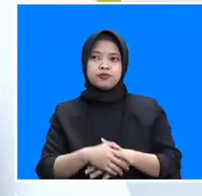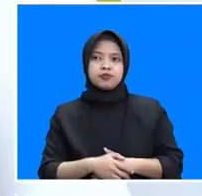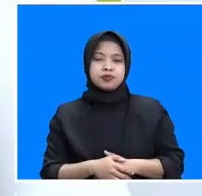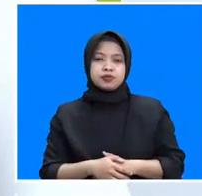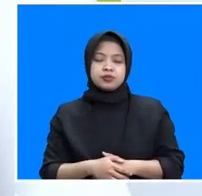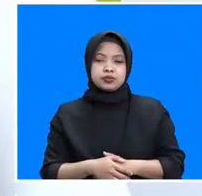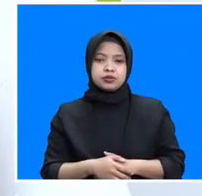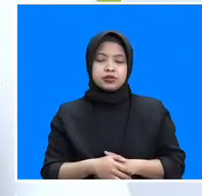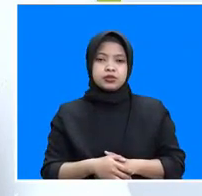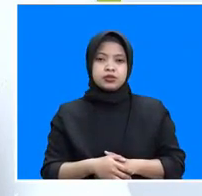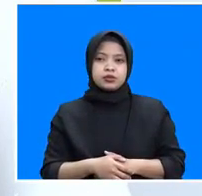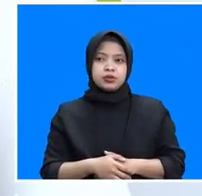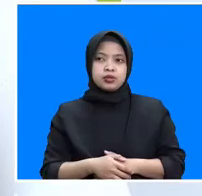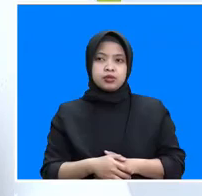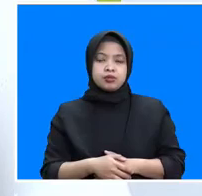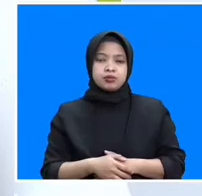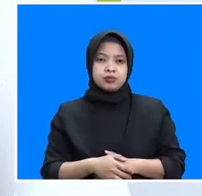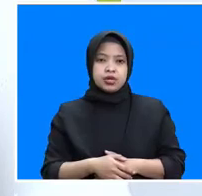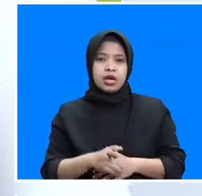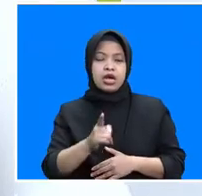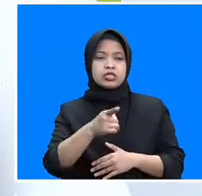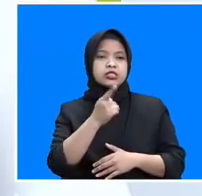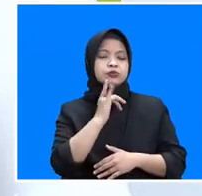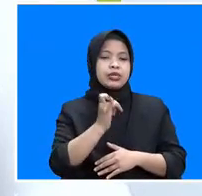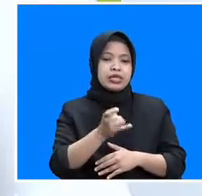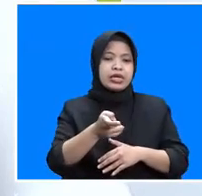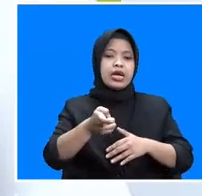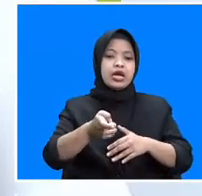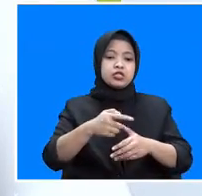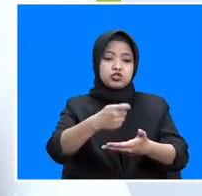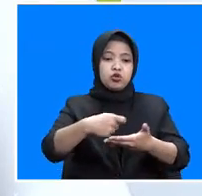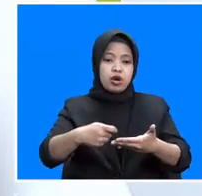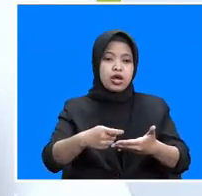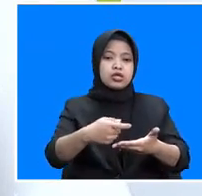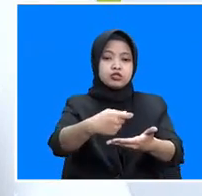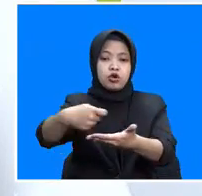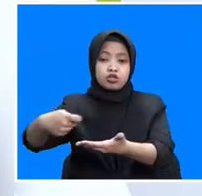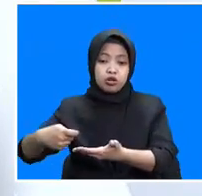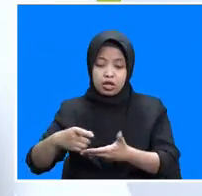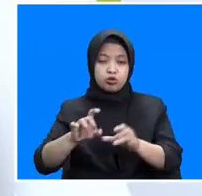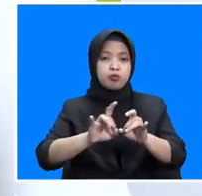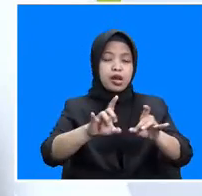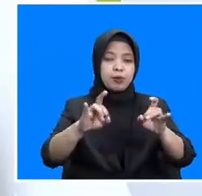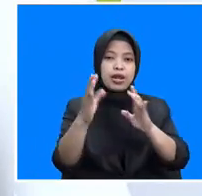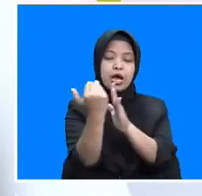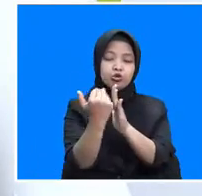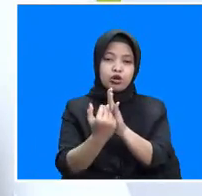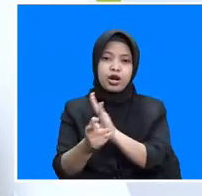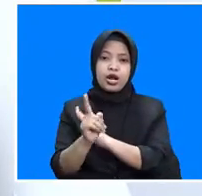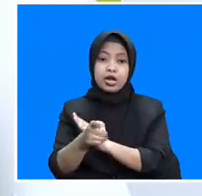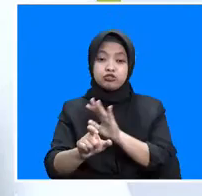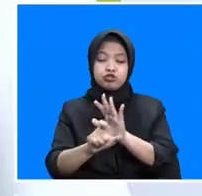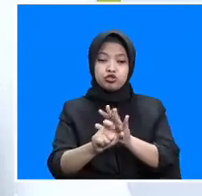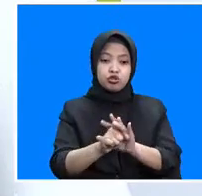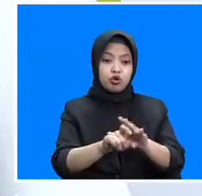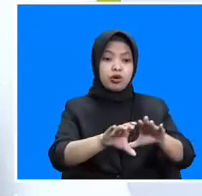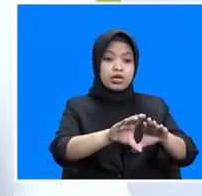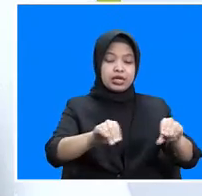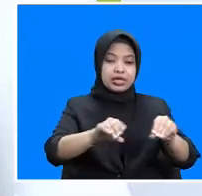are kind of different rules in terms of if you're a close contact, if you're working in the school setting, or if you're a student.